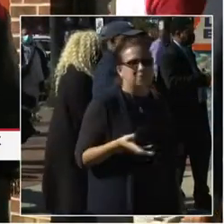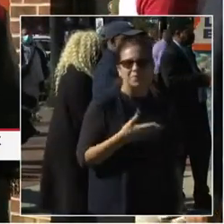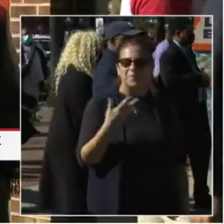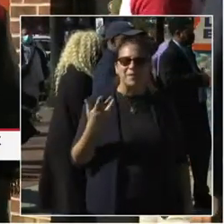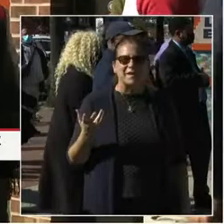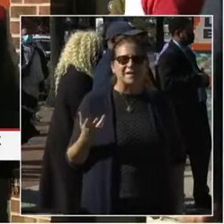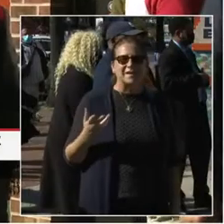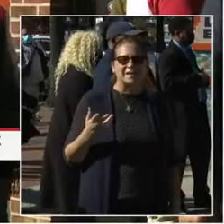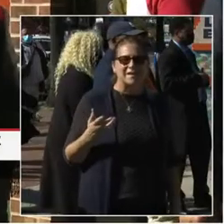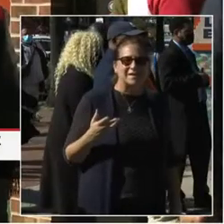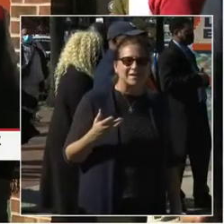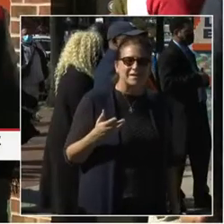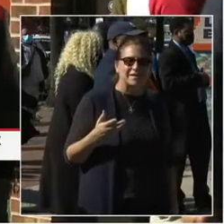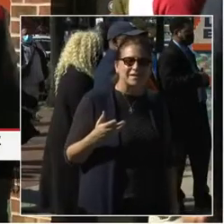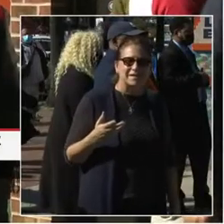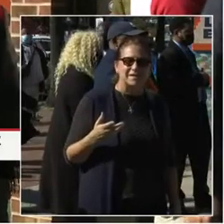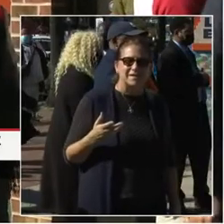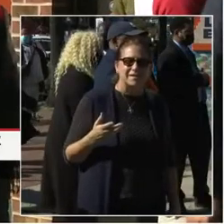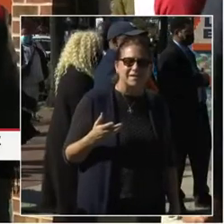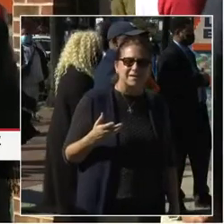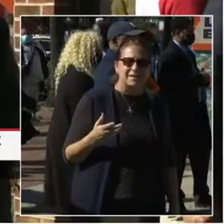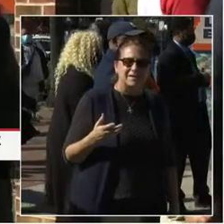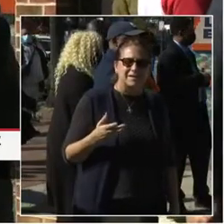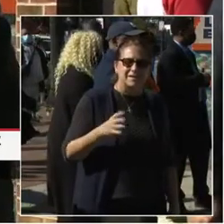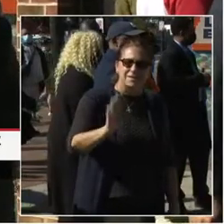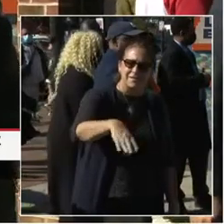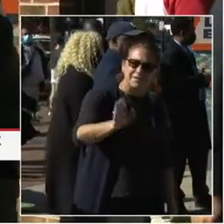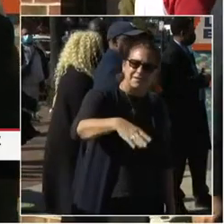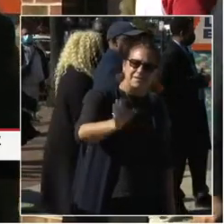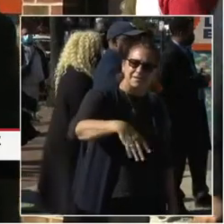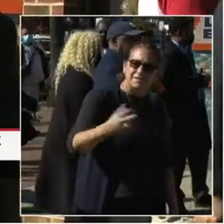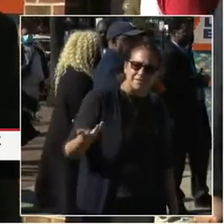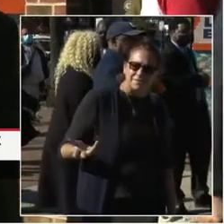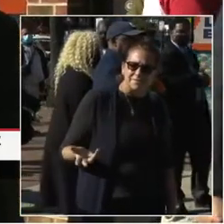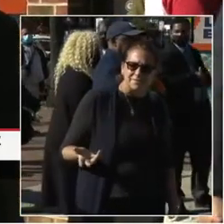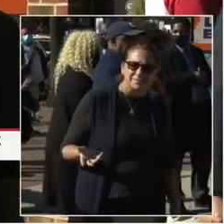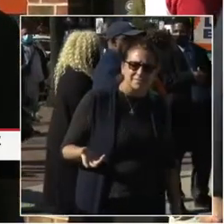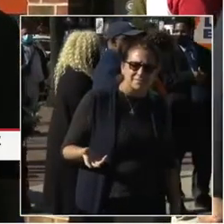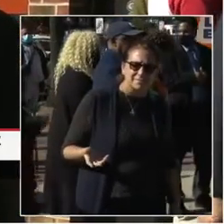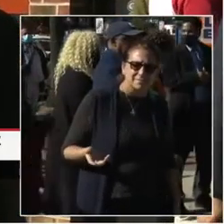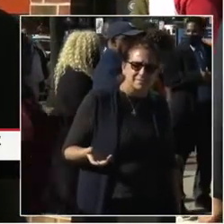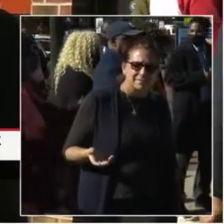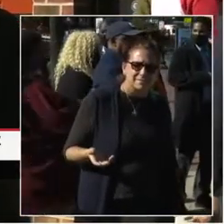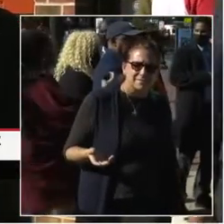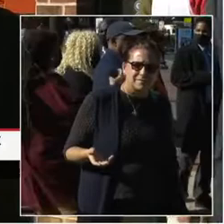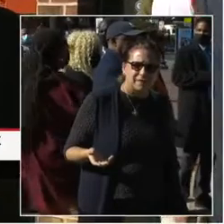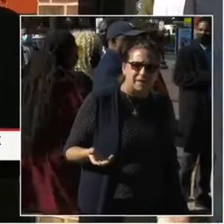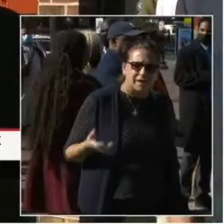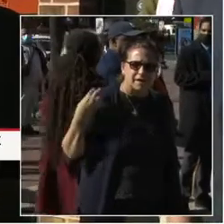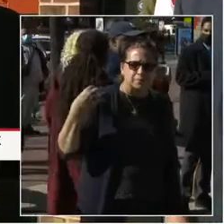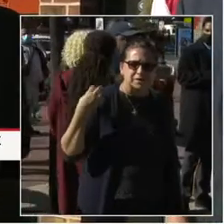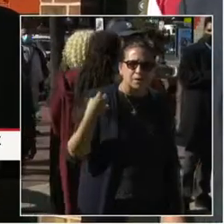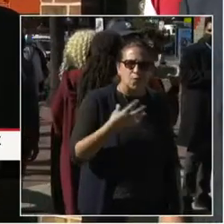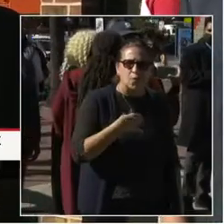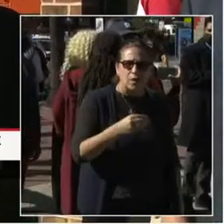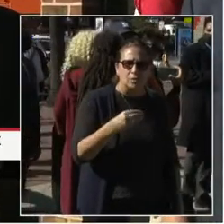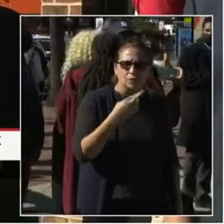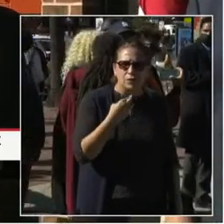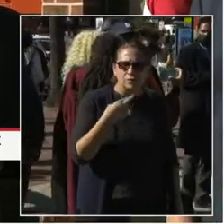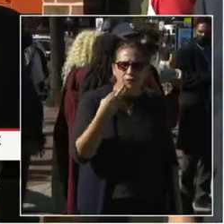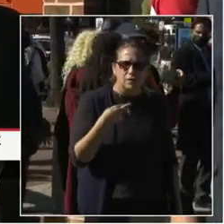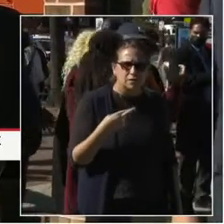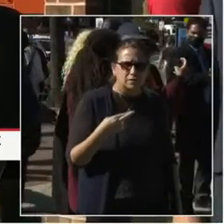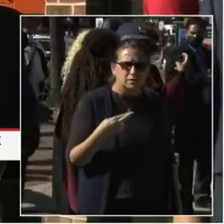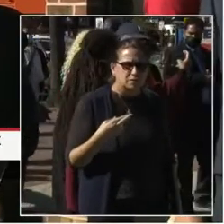White's restaurant. Well, I guess they do serve cooked food as well, but Captain White's has left the, I guess it's the